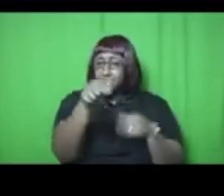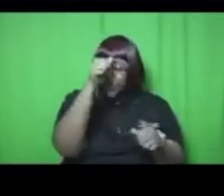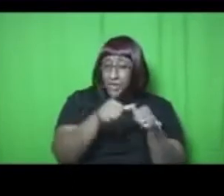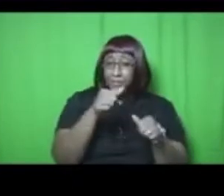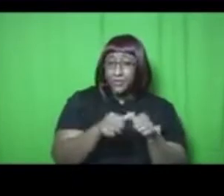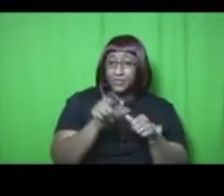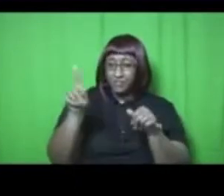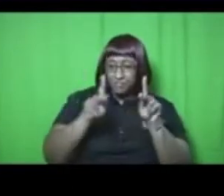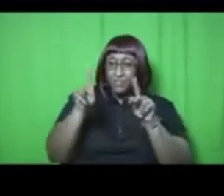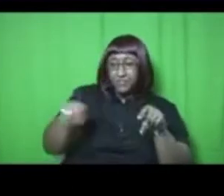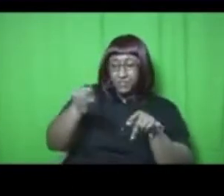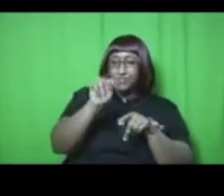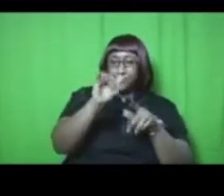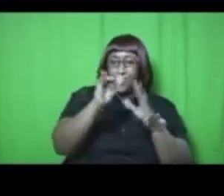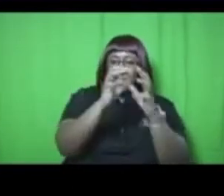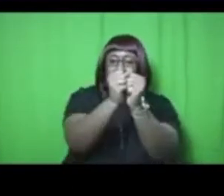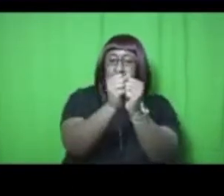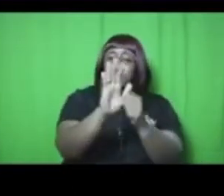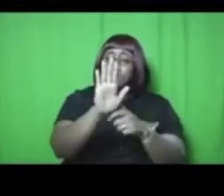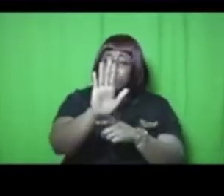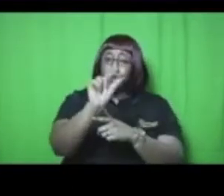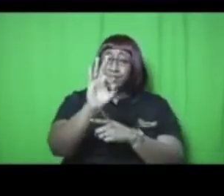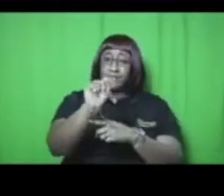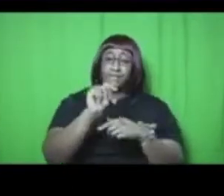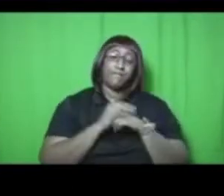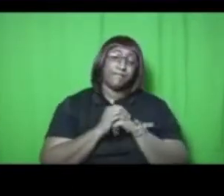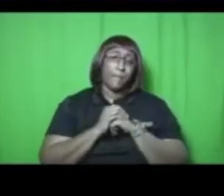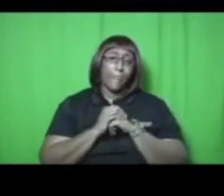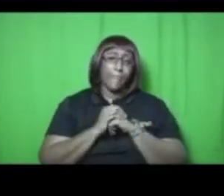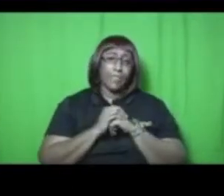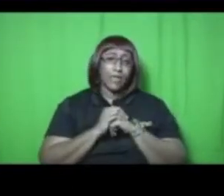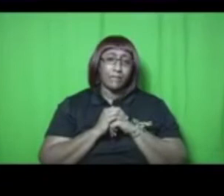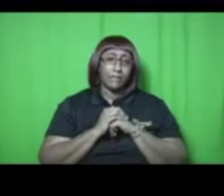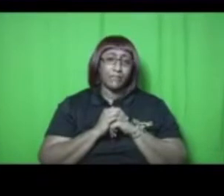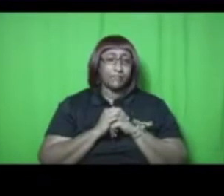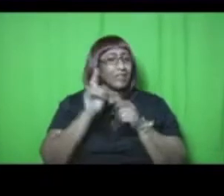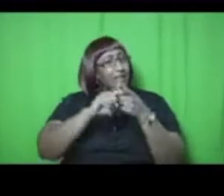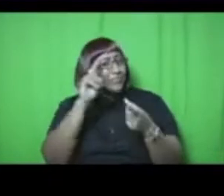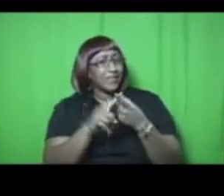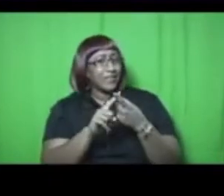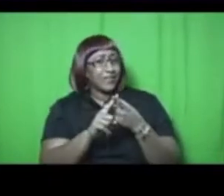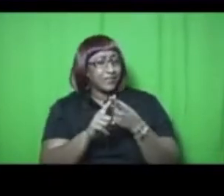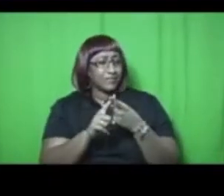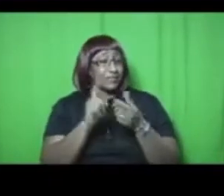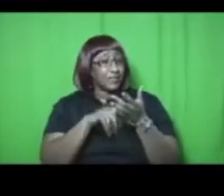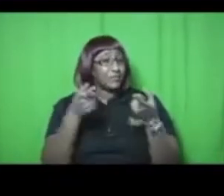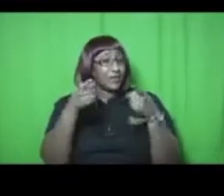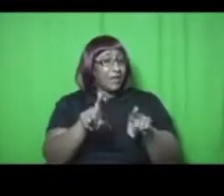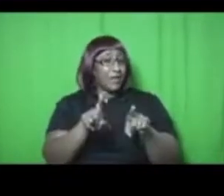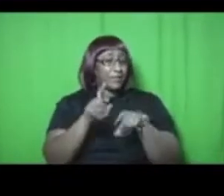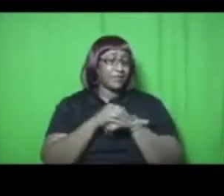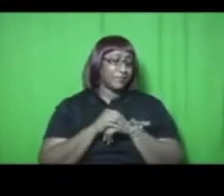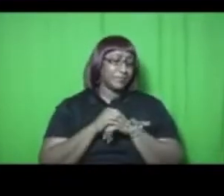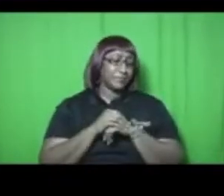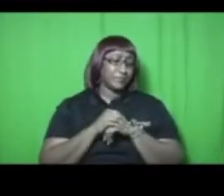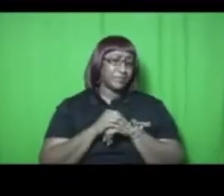They'll try to extinguish your gift. And then they would try to get you. That's what happened to Moses. And then